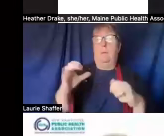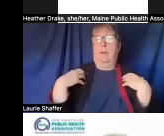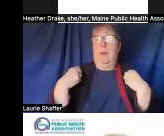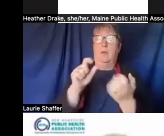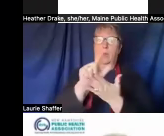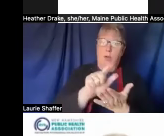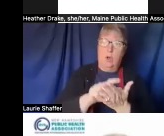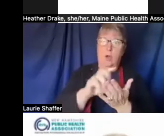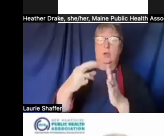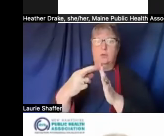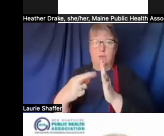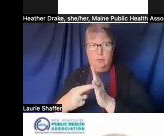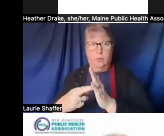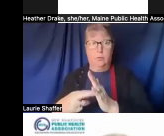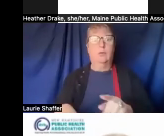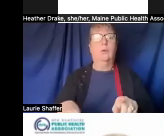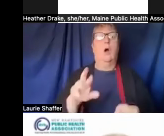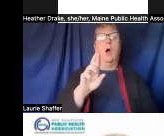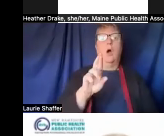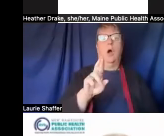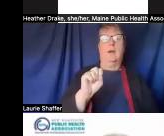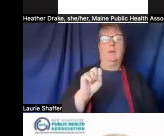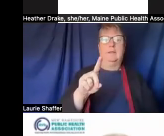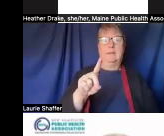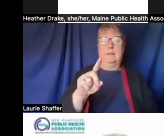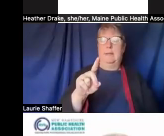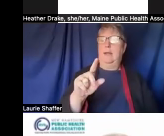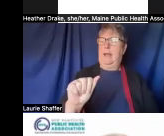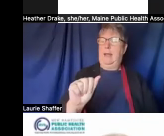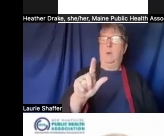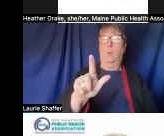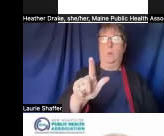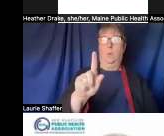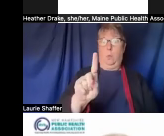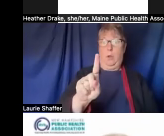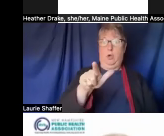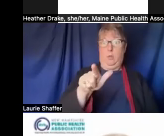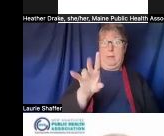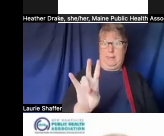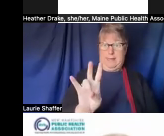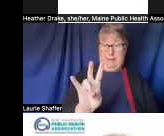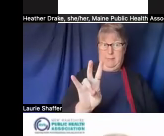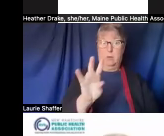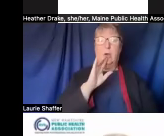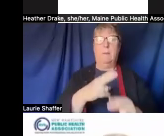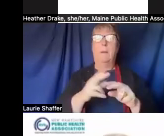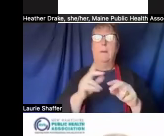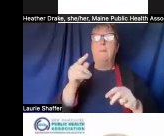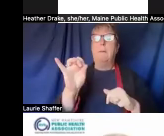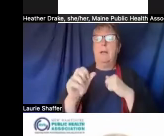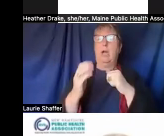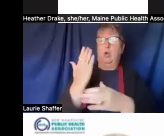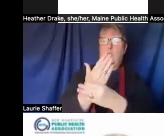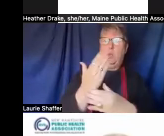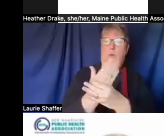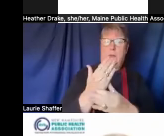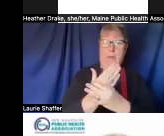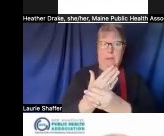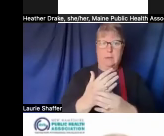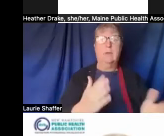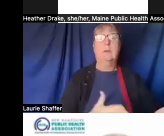147 gives them the ability to inquire into all causes of nuisances and other causes of danger to the public health. And then that same RSA also gives